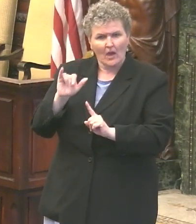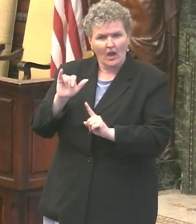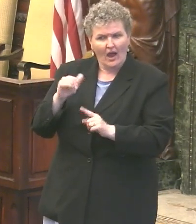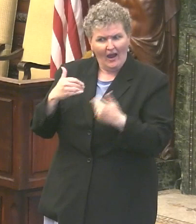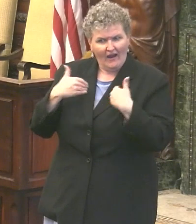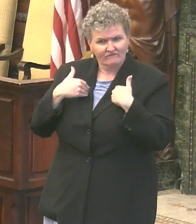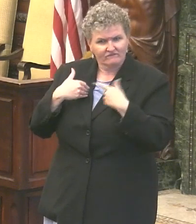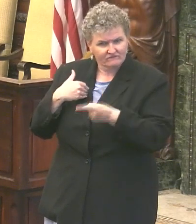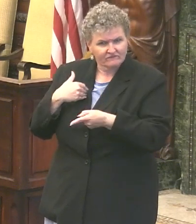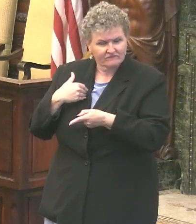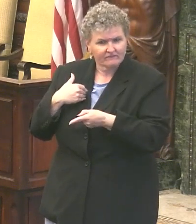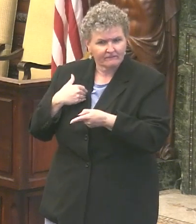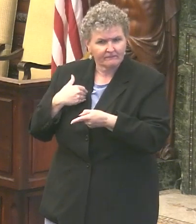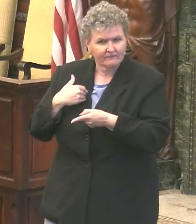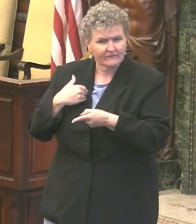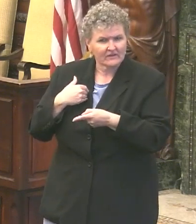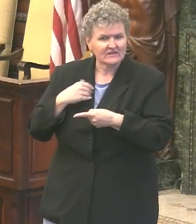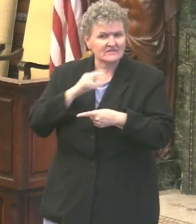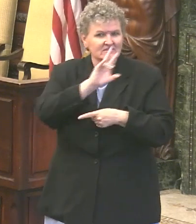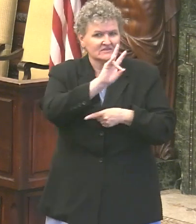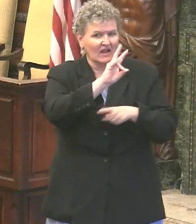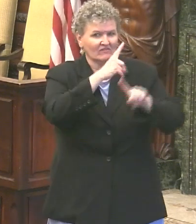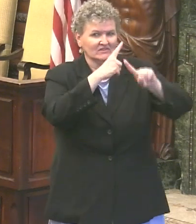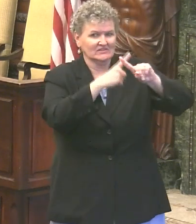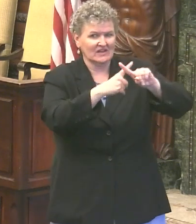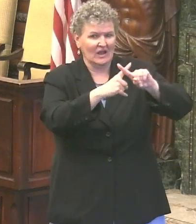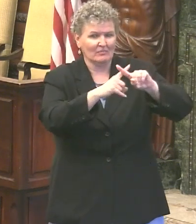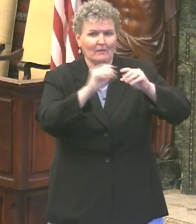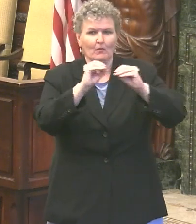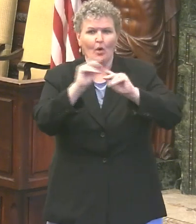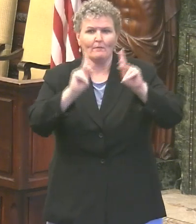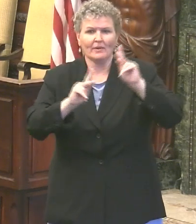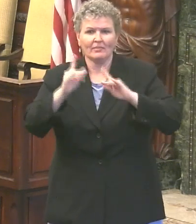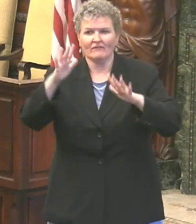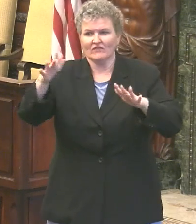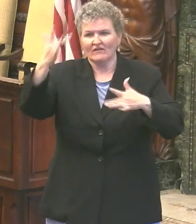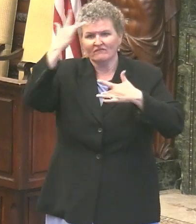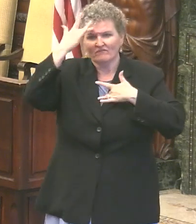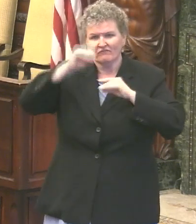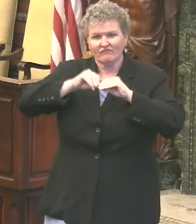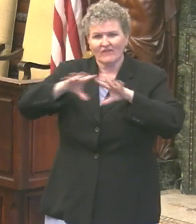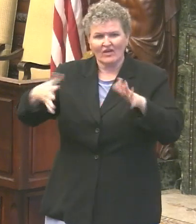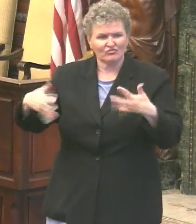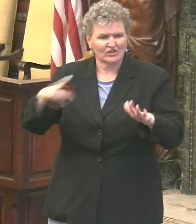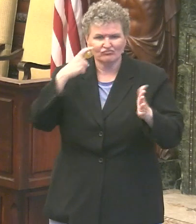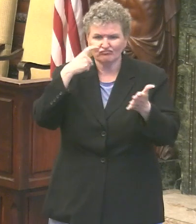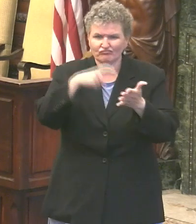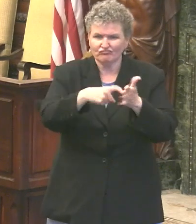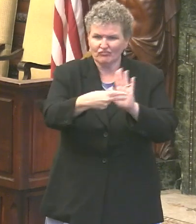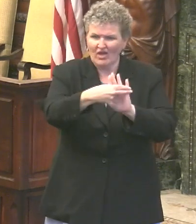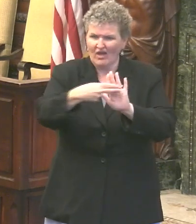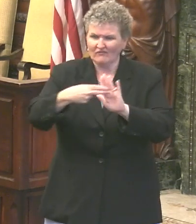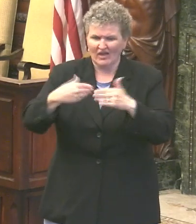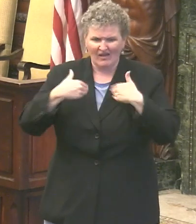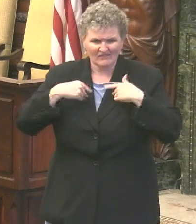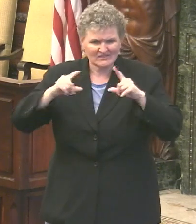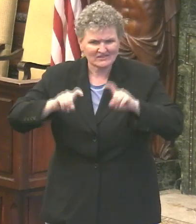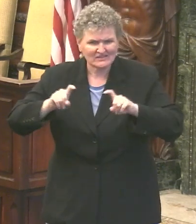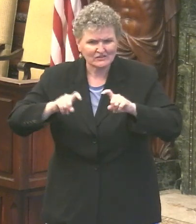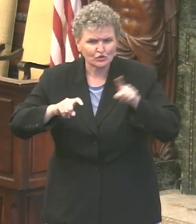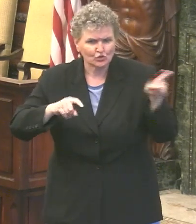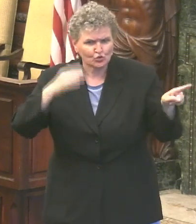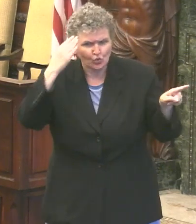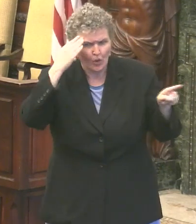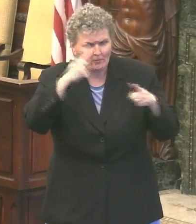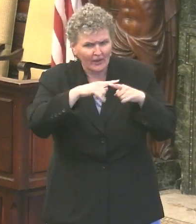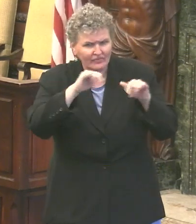them means 7 times as many people have the virus as have been identified through testing. Are you familiar with this study? Do you have